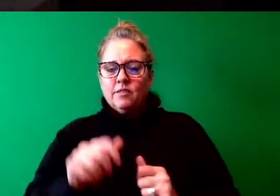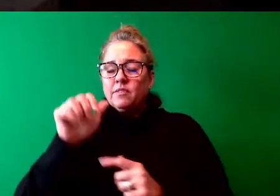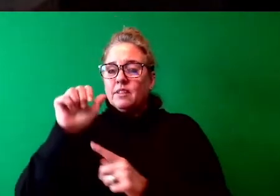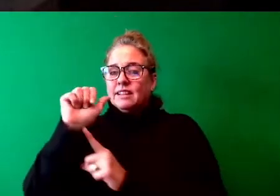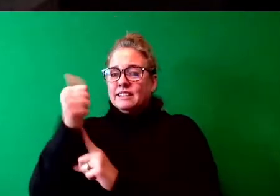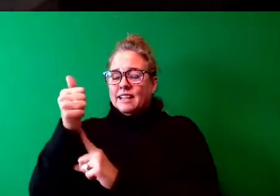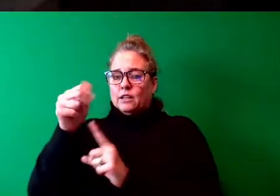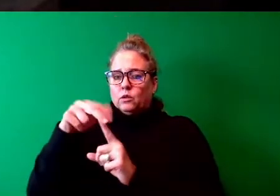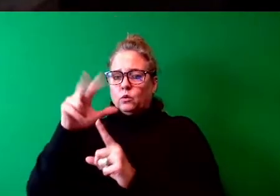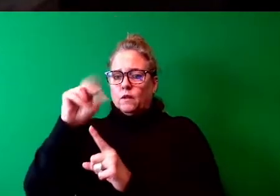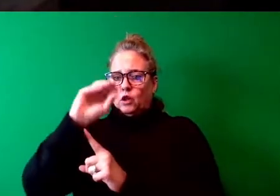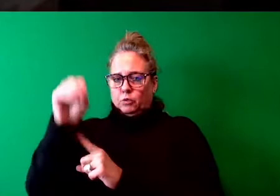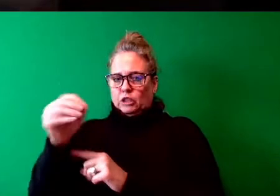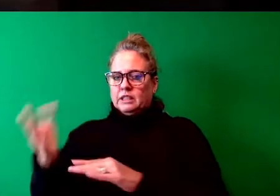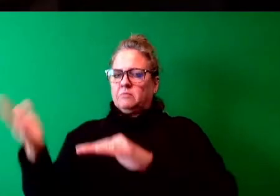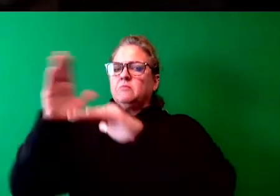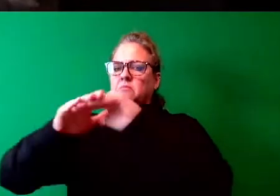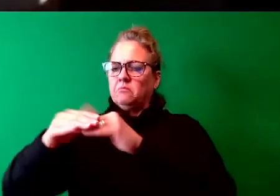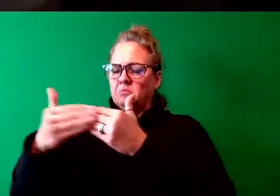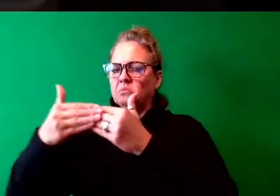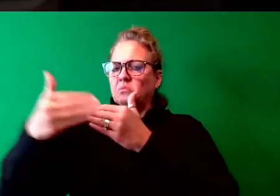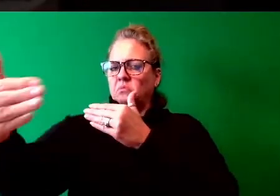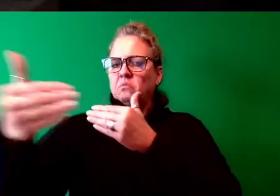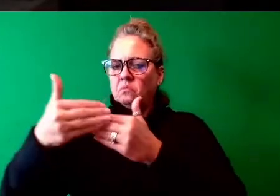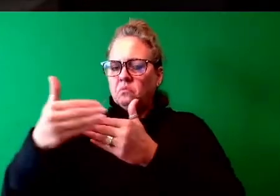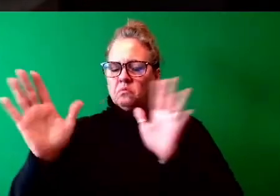30% projection within the first 8 weeks. Next slide, please.